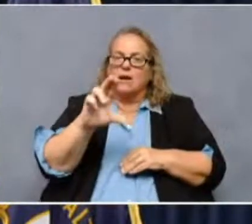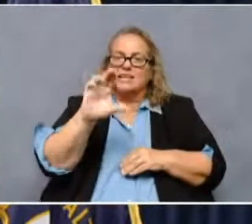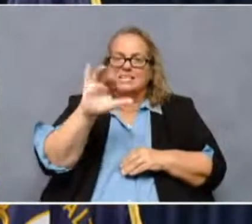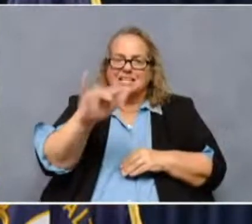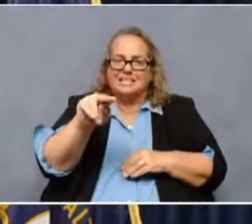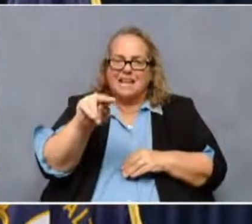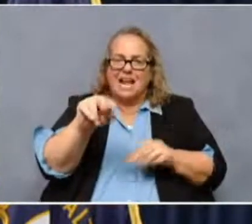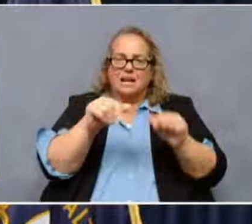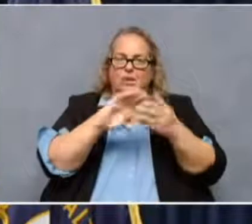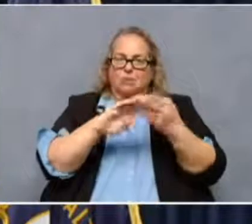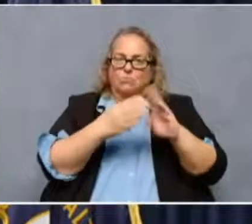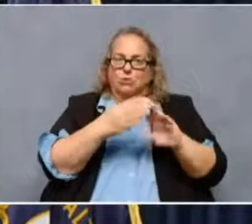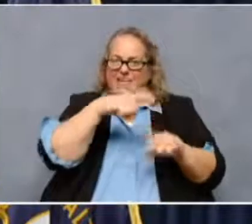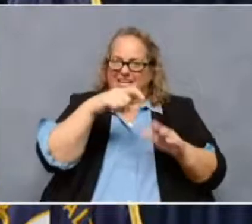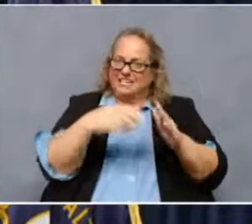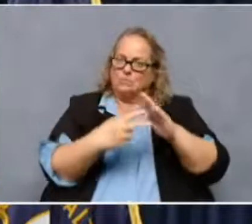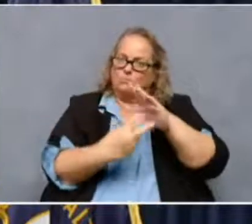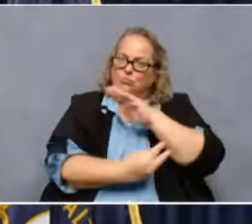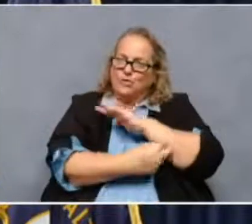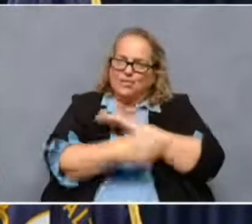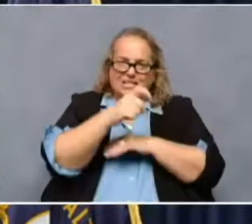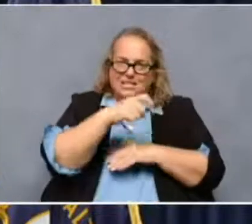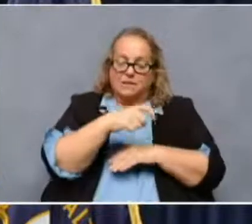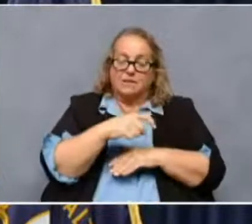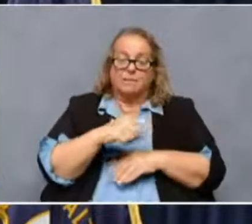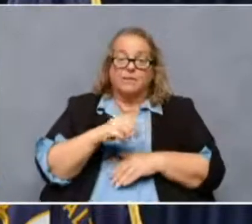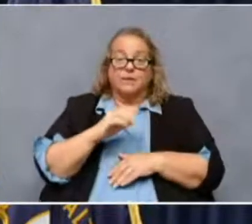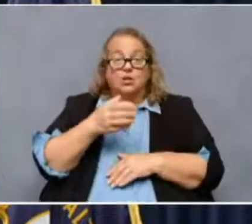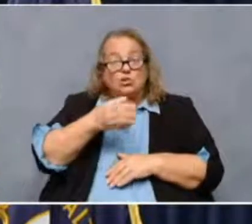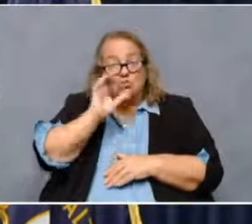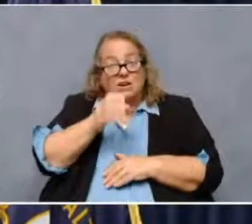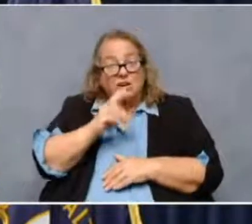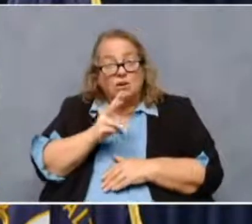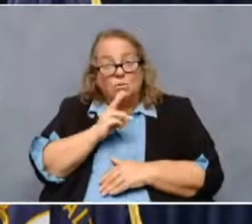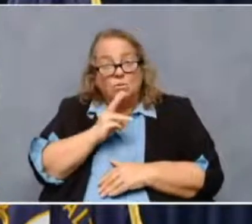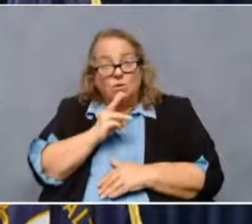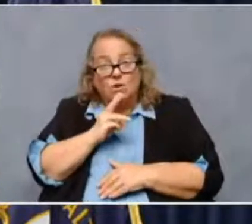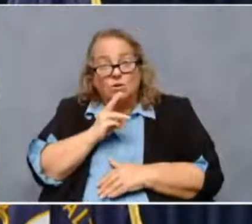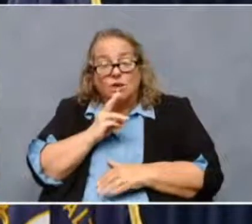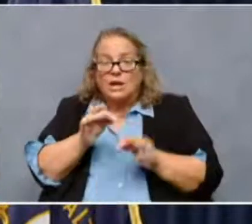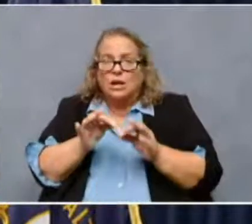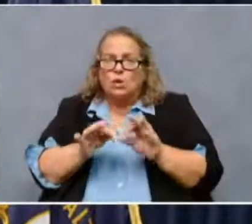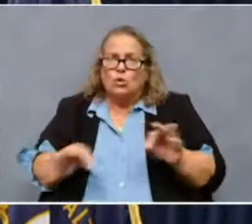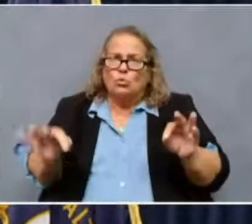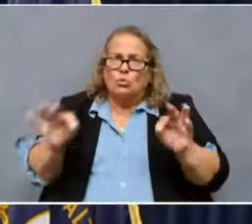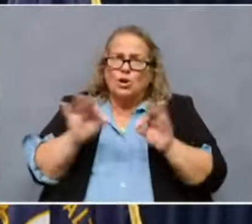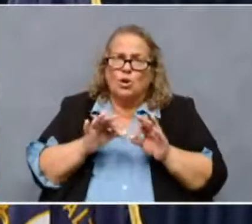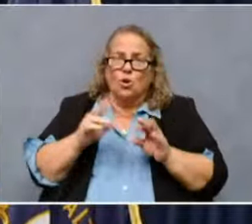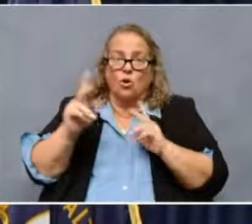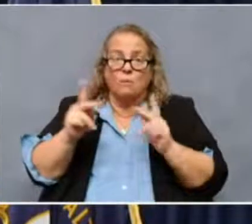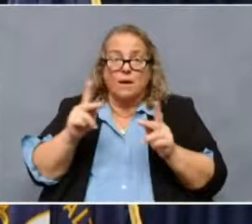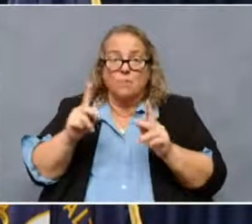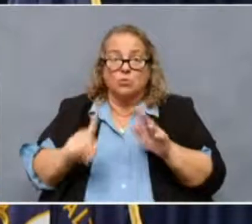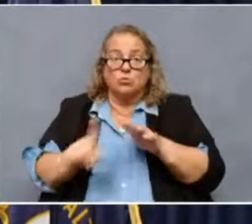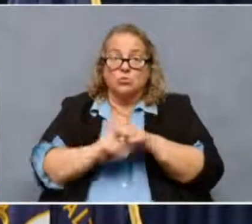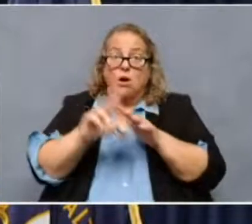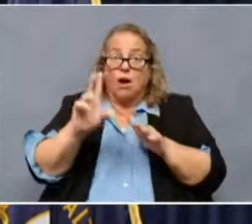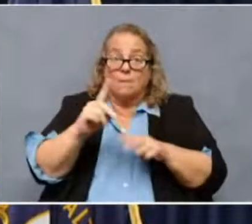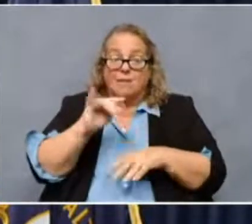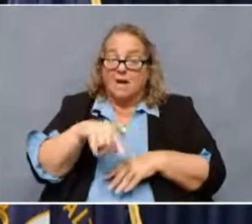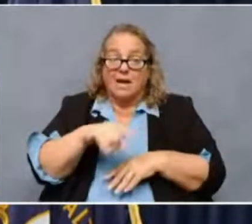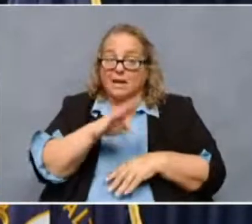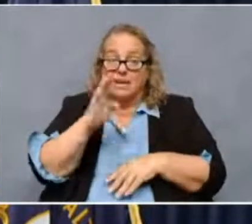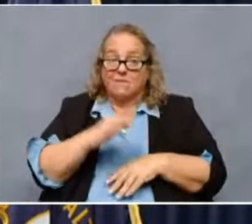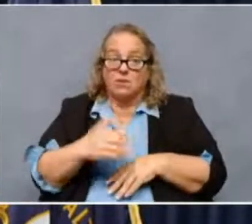drinking water, we're already seeing how critical when we make these announcements, we have people show up that have never had